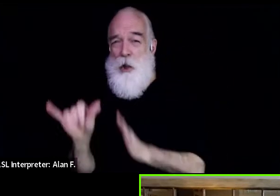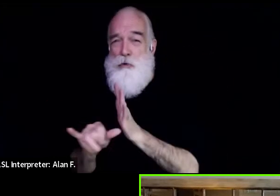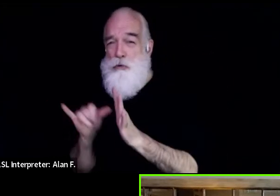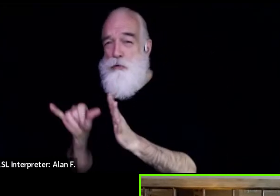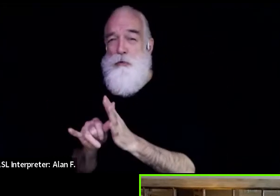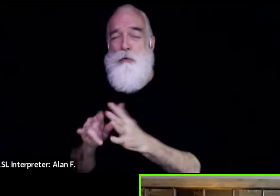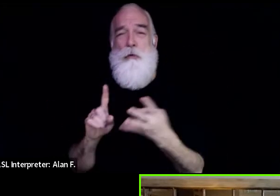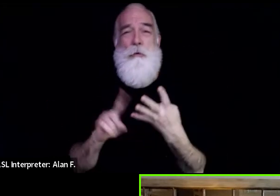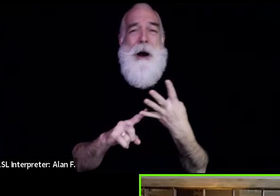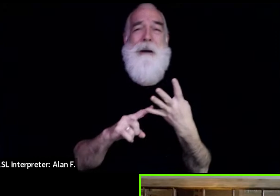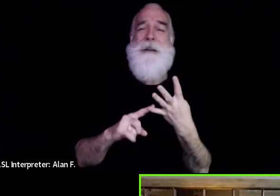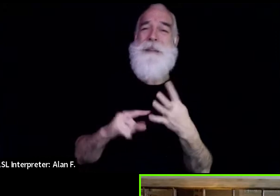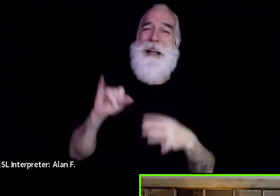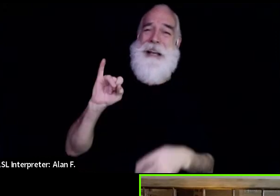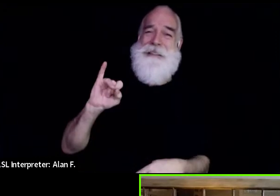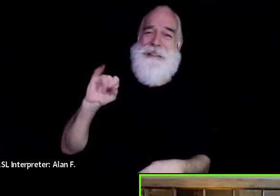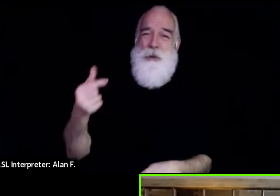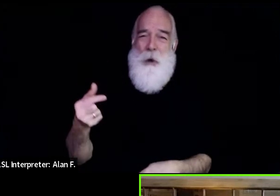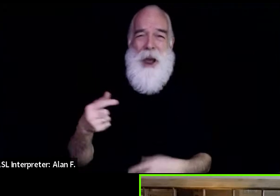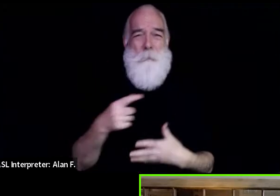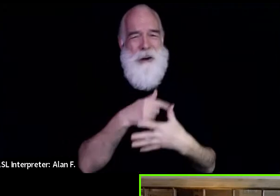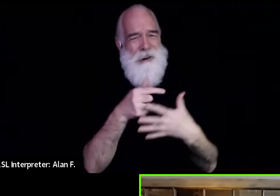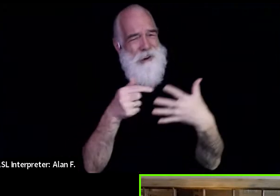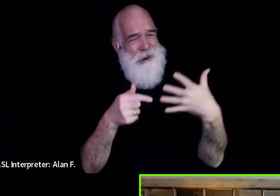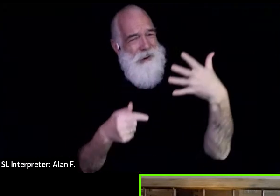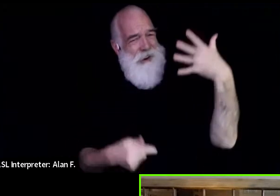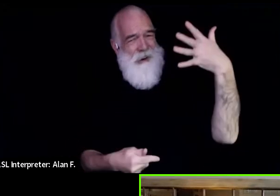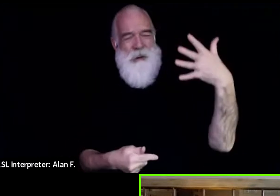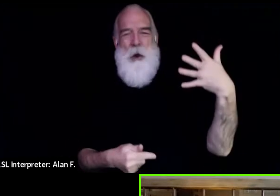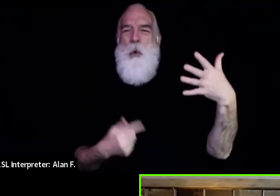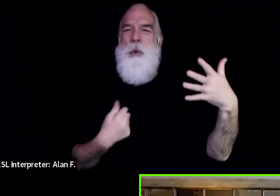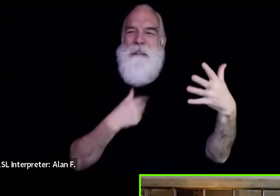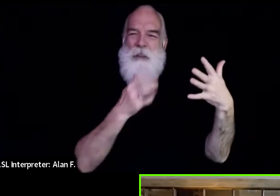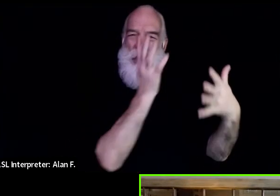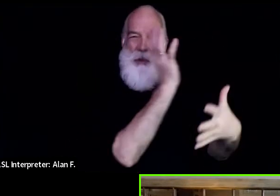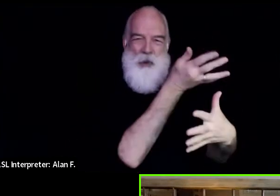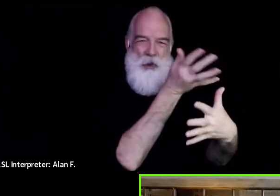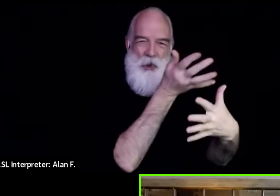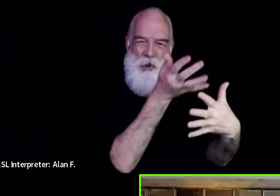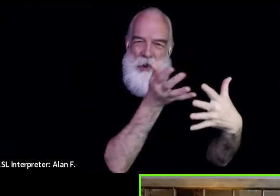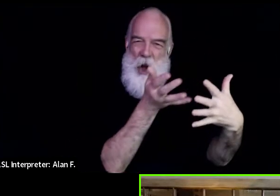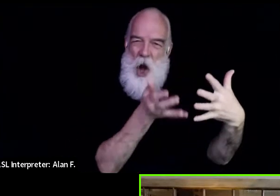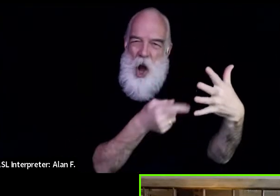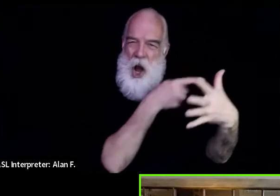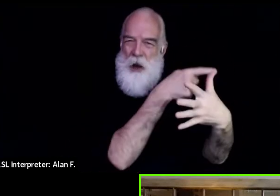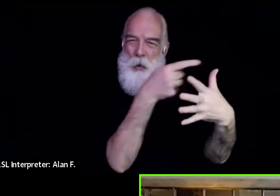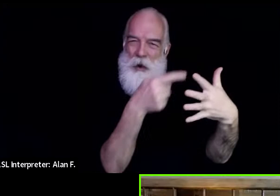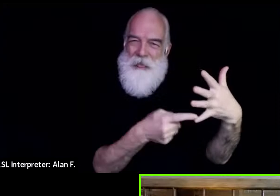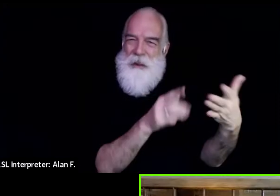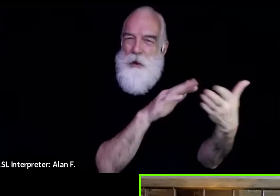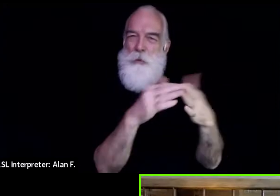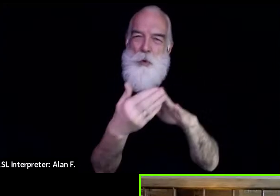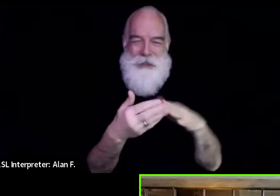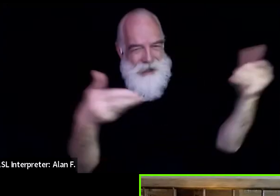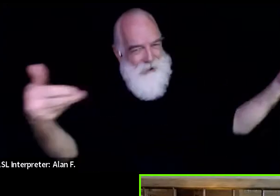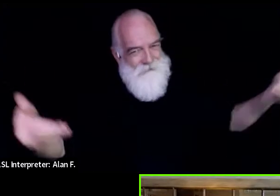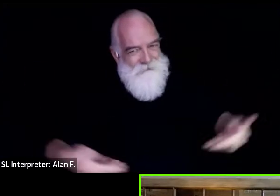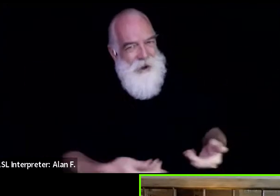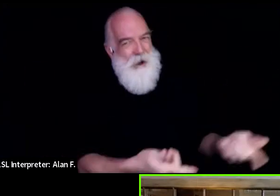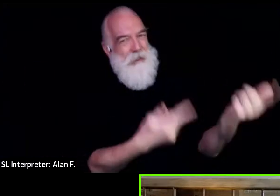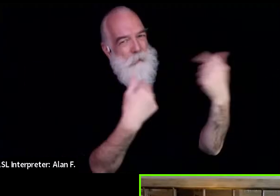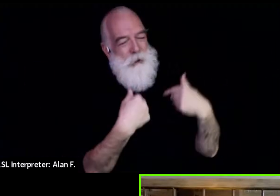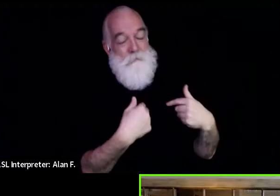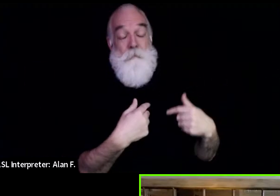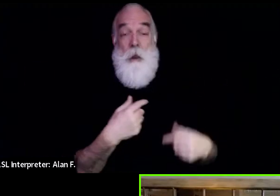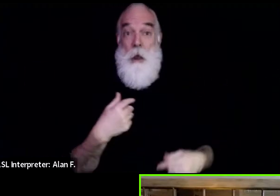Instagram. We've got to talk to our communities, invite our communities in, and also this reminder for our communities that